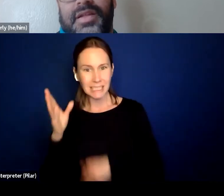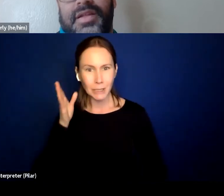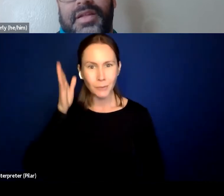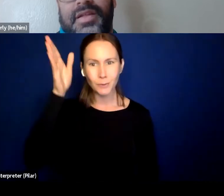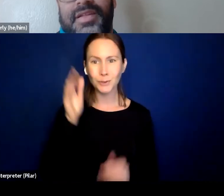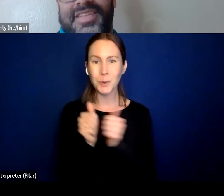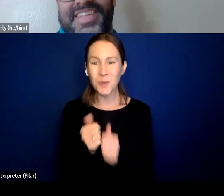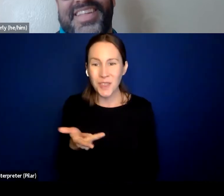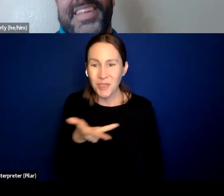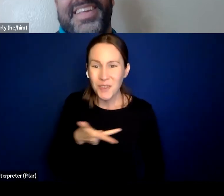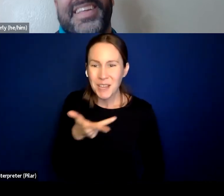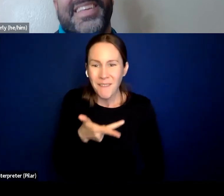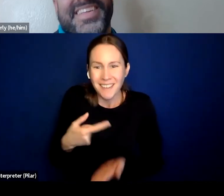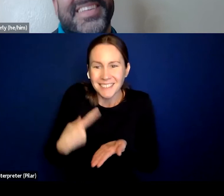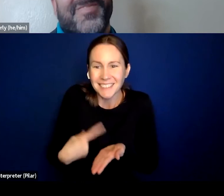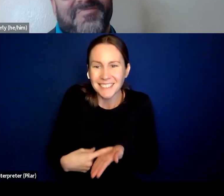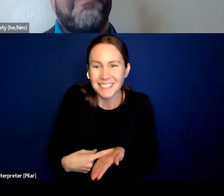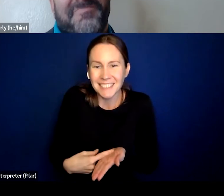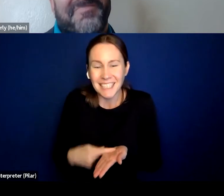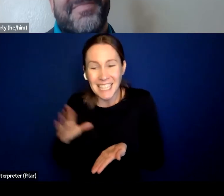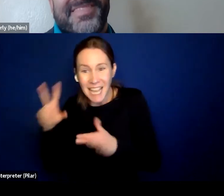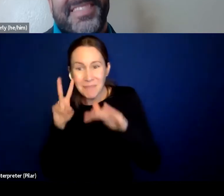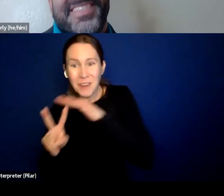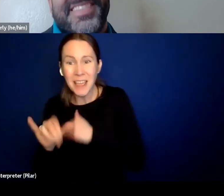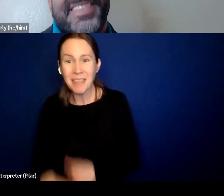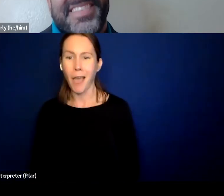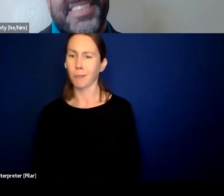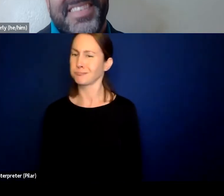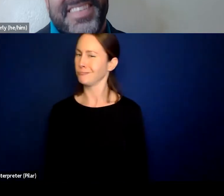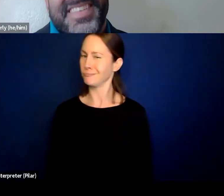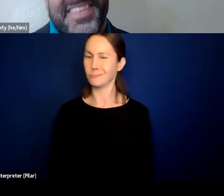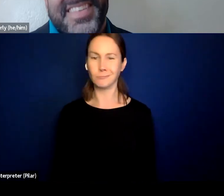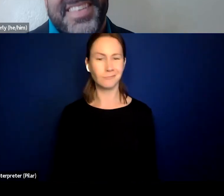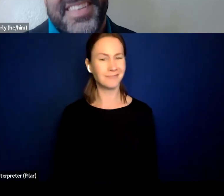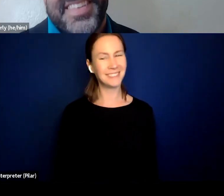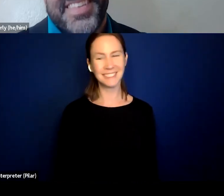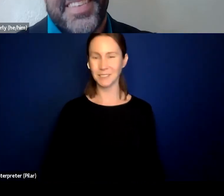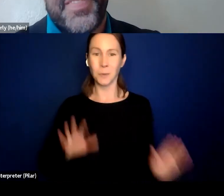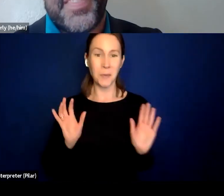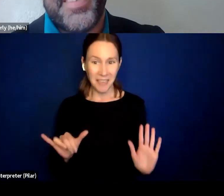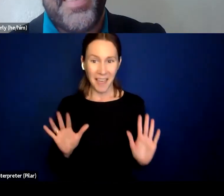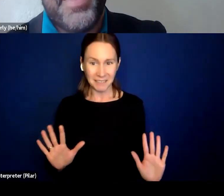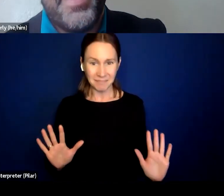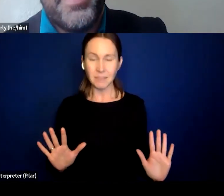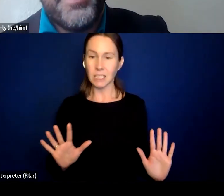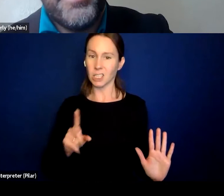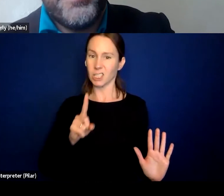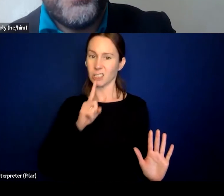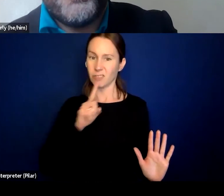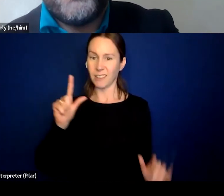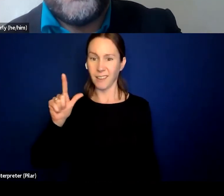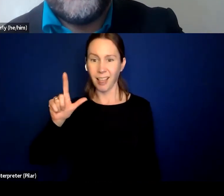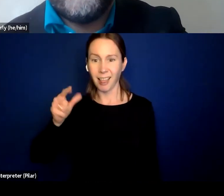three of us are having this conversation right now. So that being said, legacy work is generational